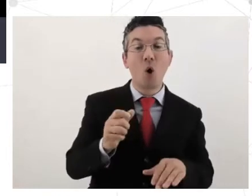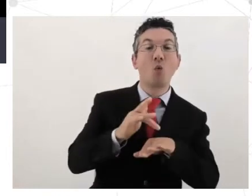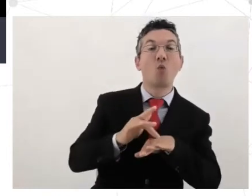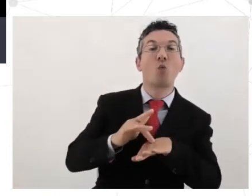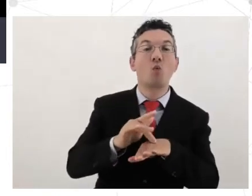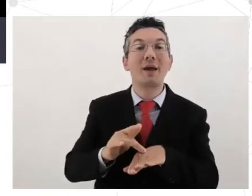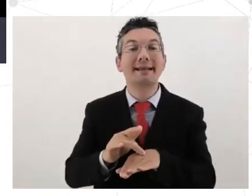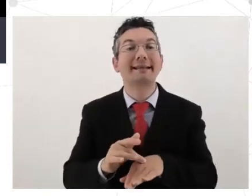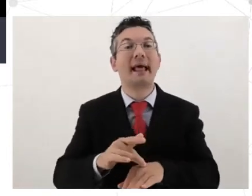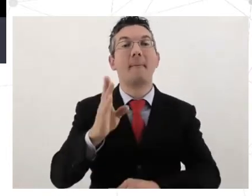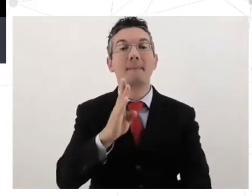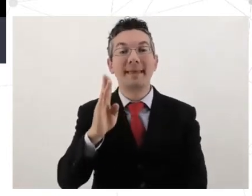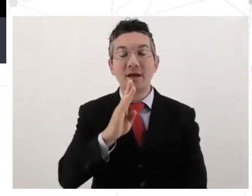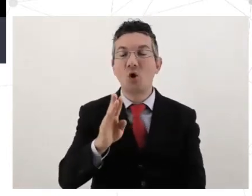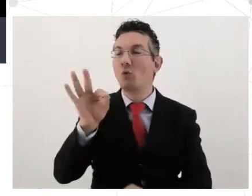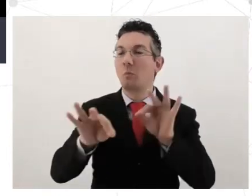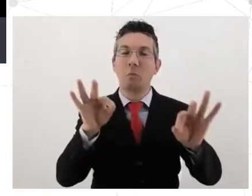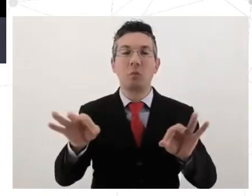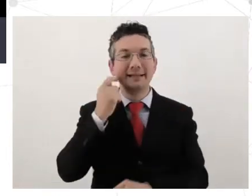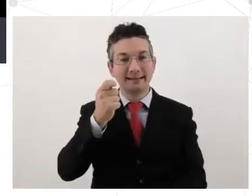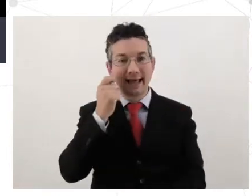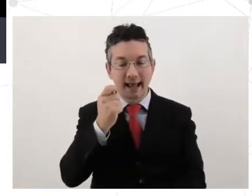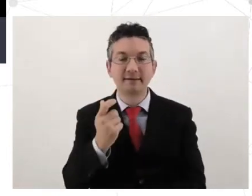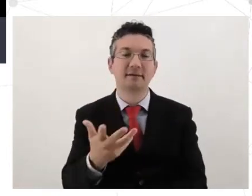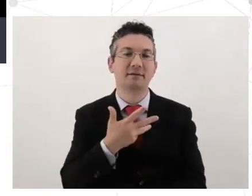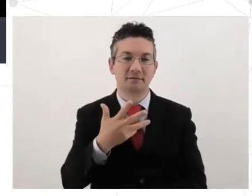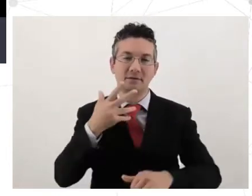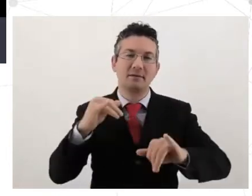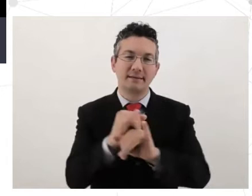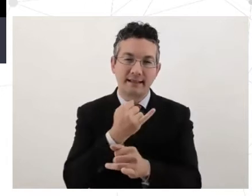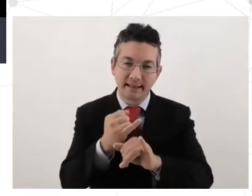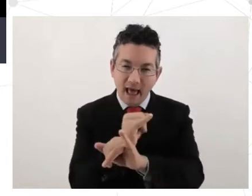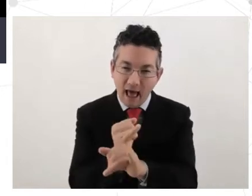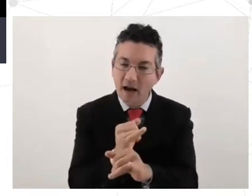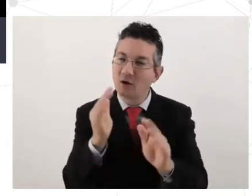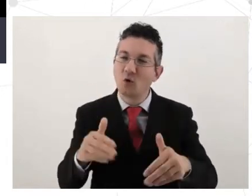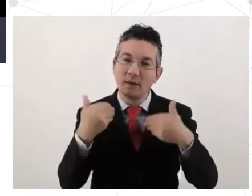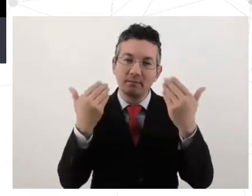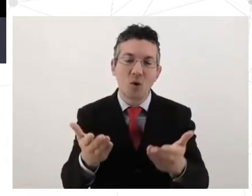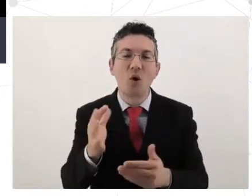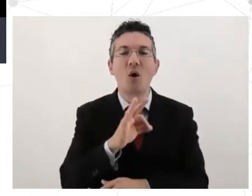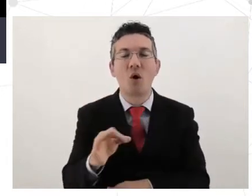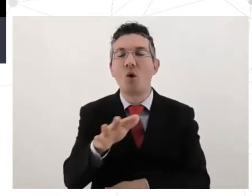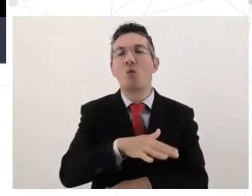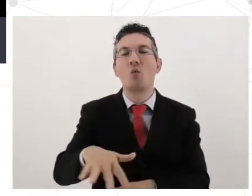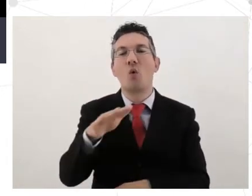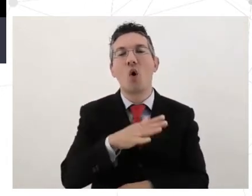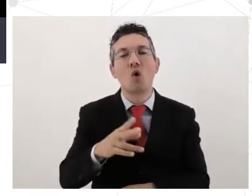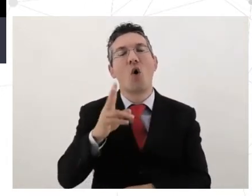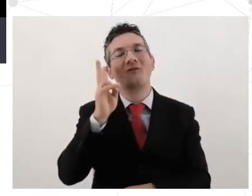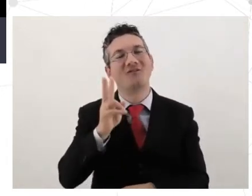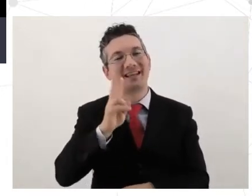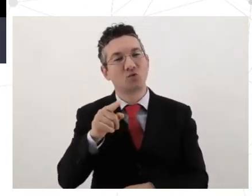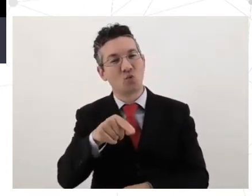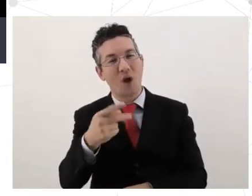stand up and turn in place, and use stereo headphones. You can slowly turn your phone in either direction to hear the street